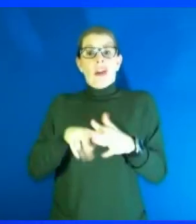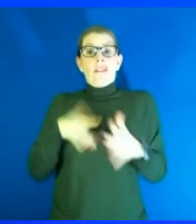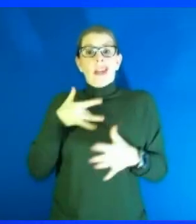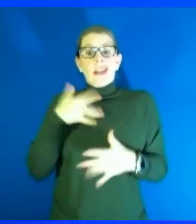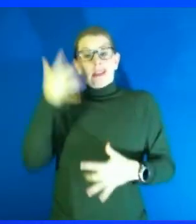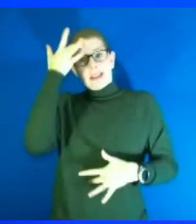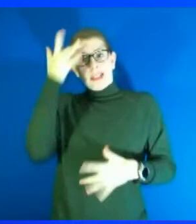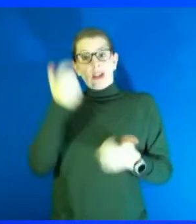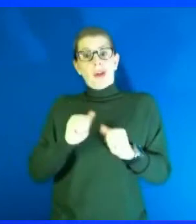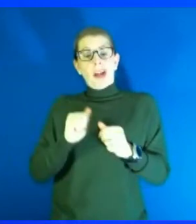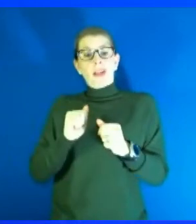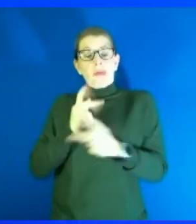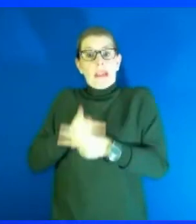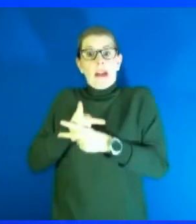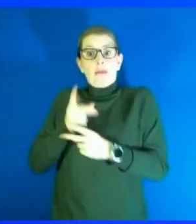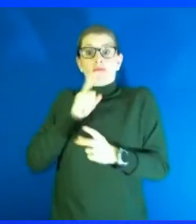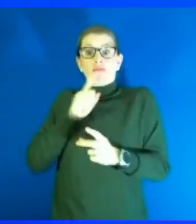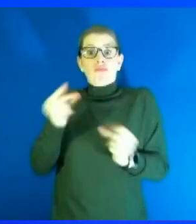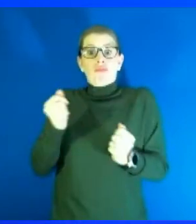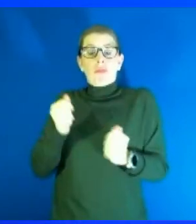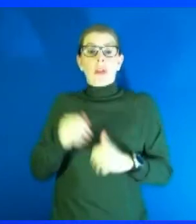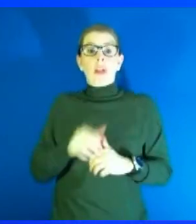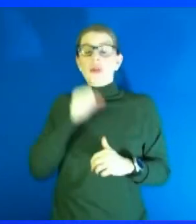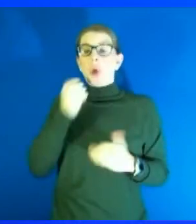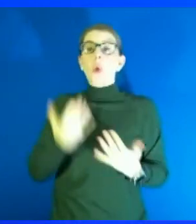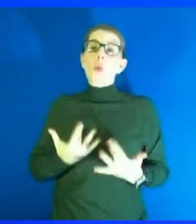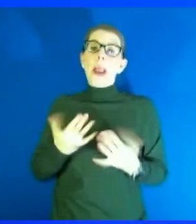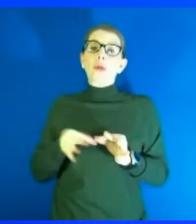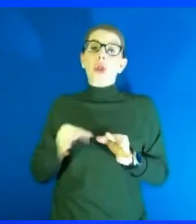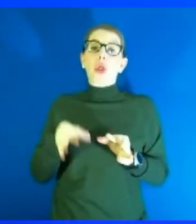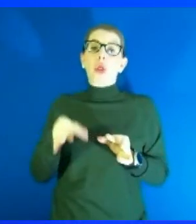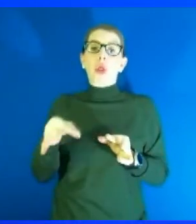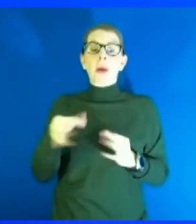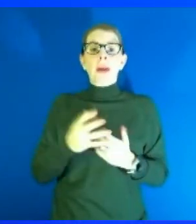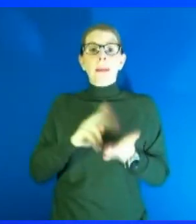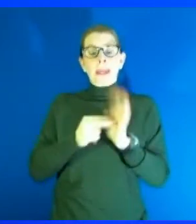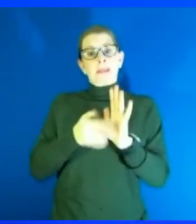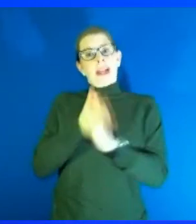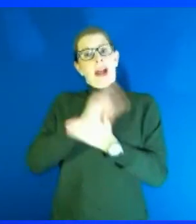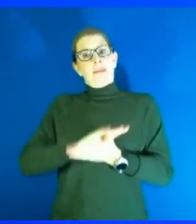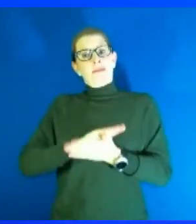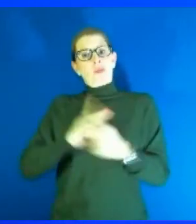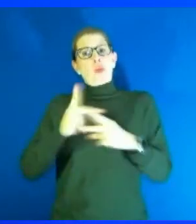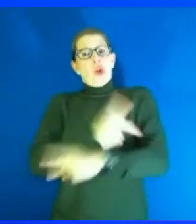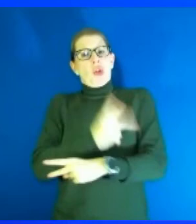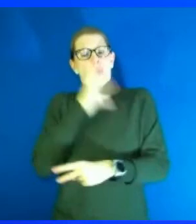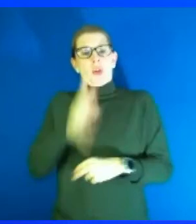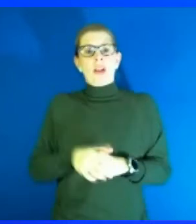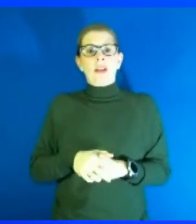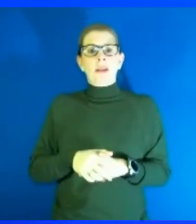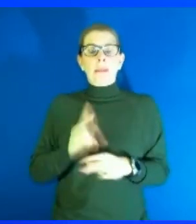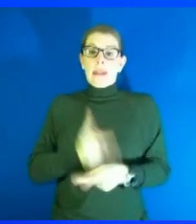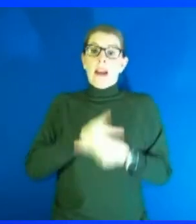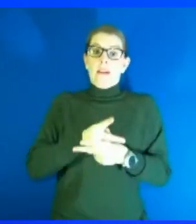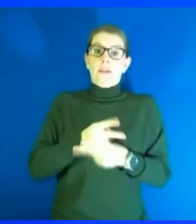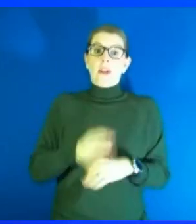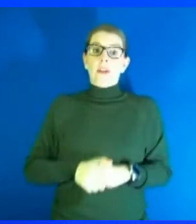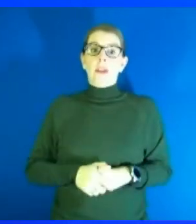take care of it right away. Don't wait to when you become more severe. And just be careful. Make good decisions the best that you